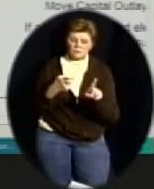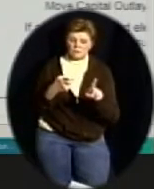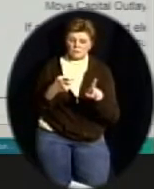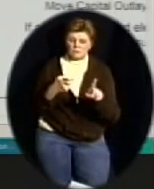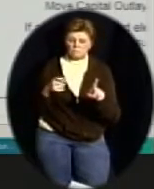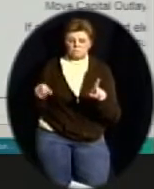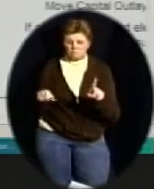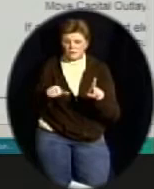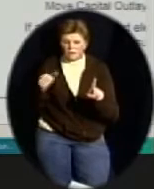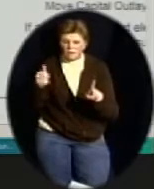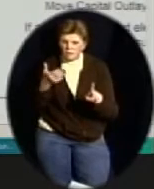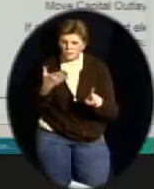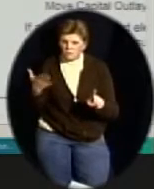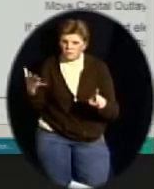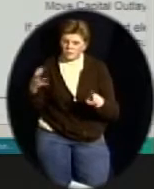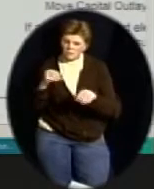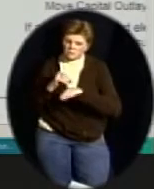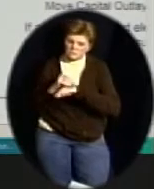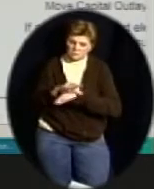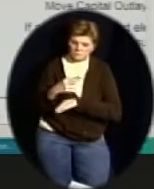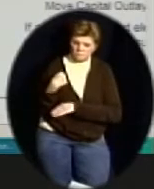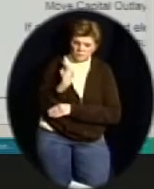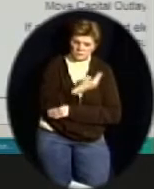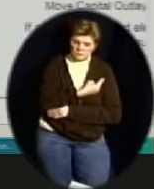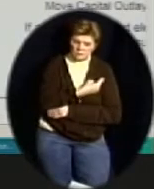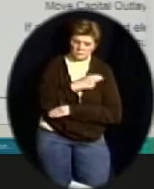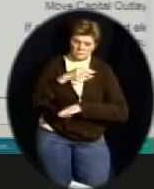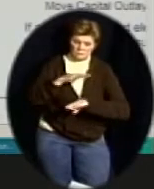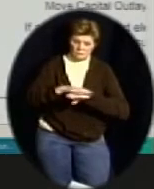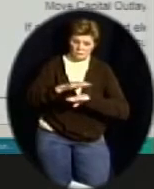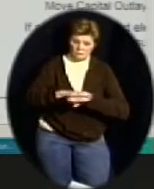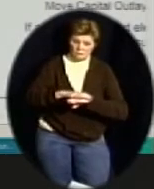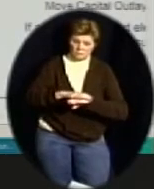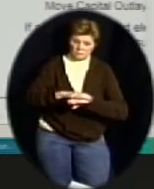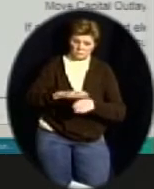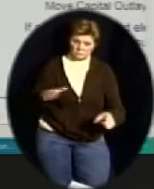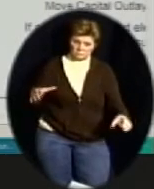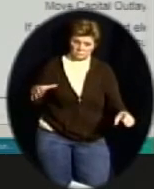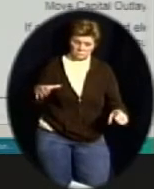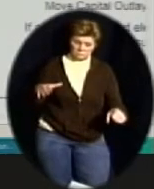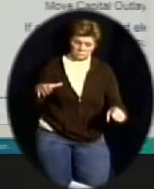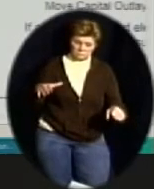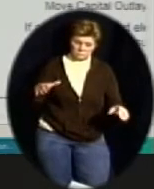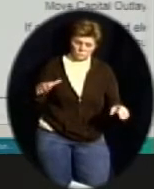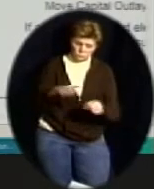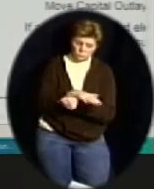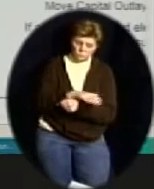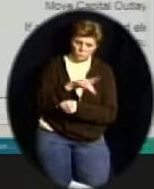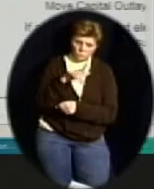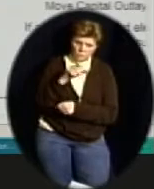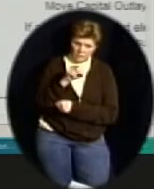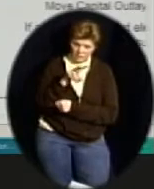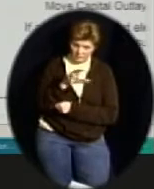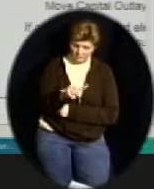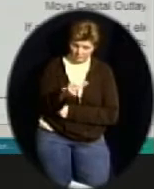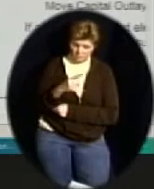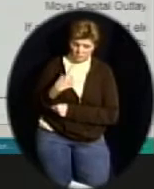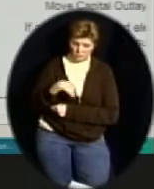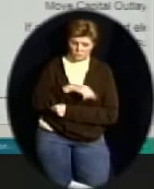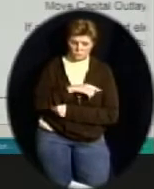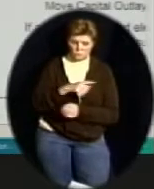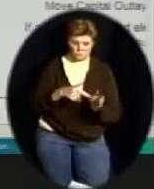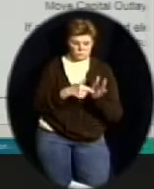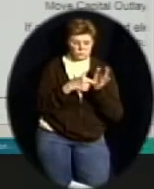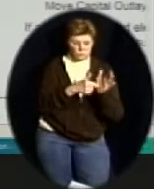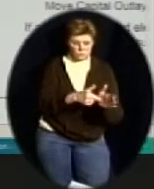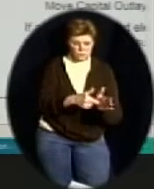factors on the total mill levy of the district, the board chose to back that 7 mills off to 5 mills. Actually, it was 4 mills 2 years